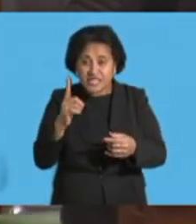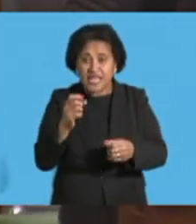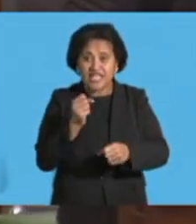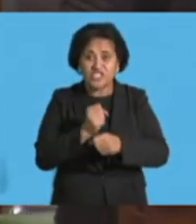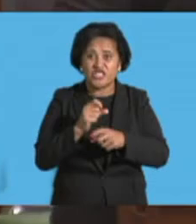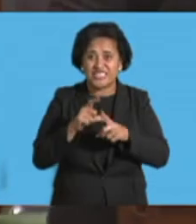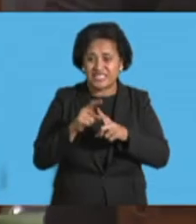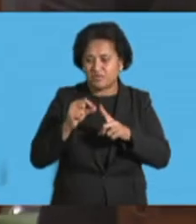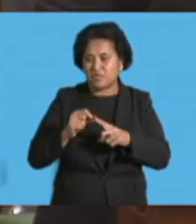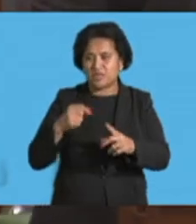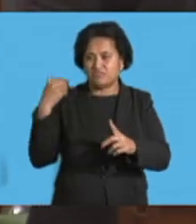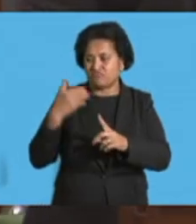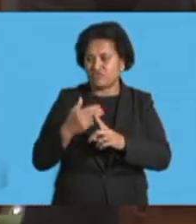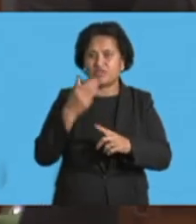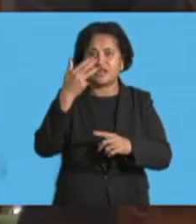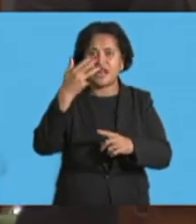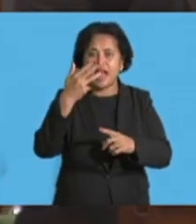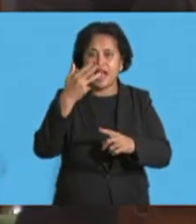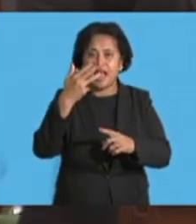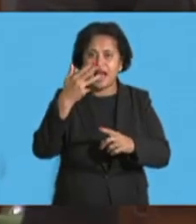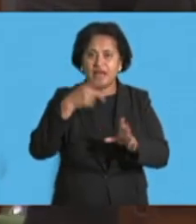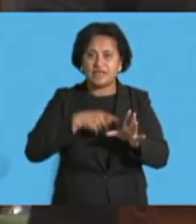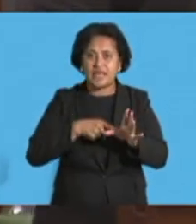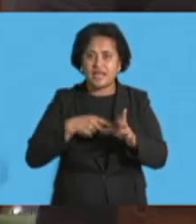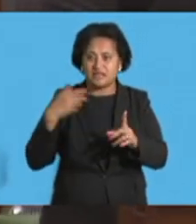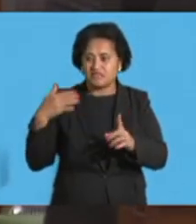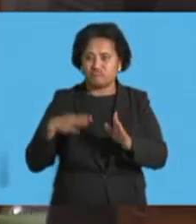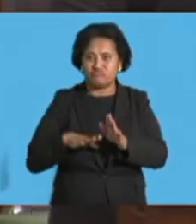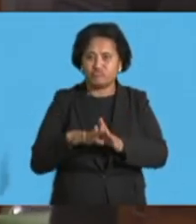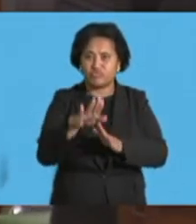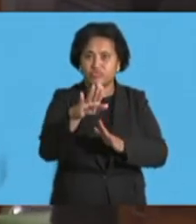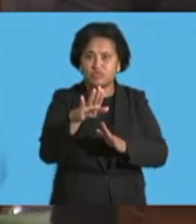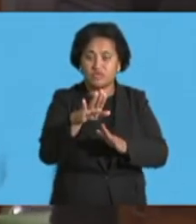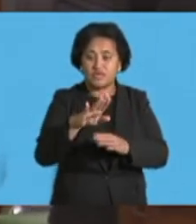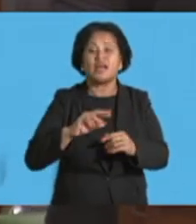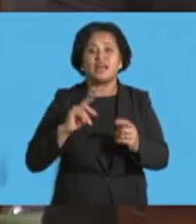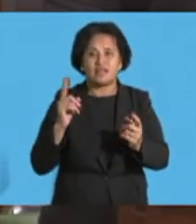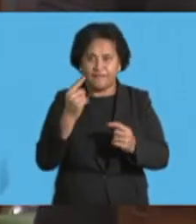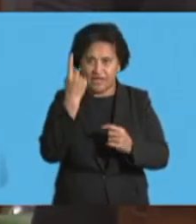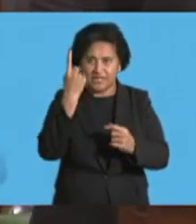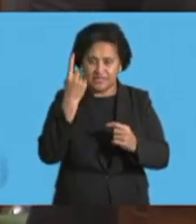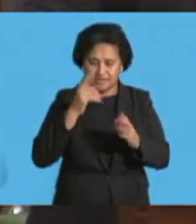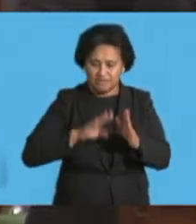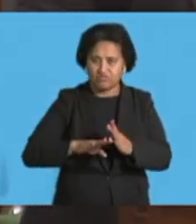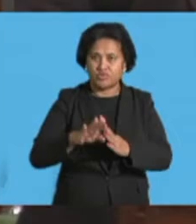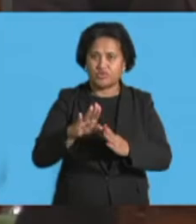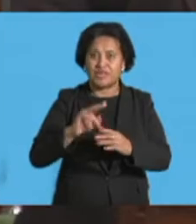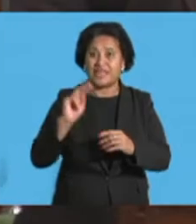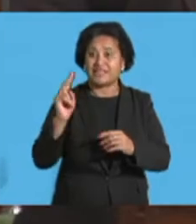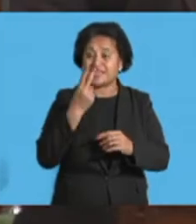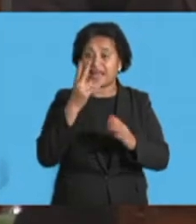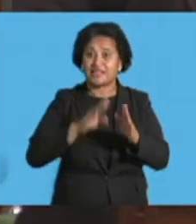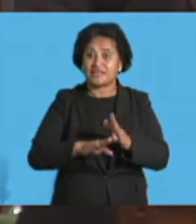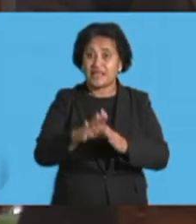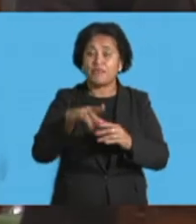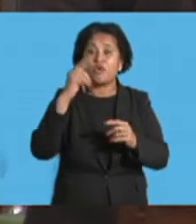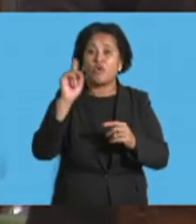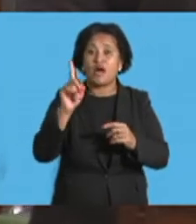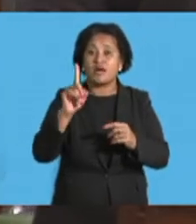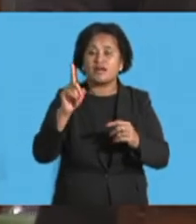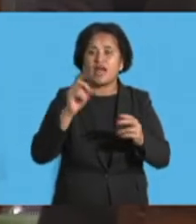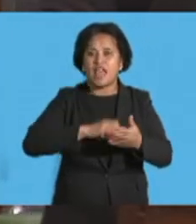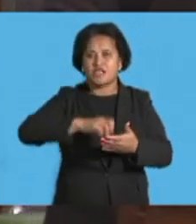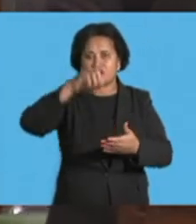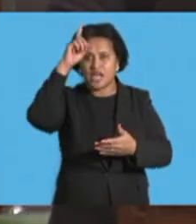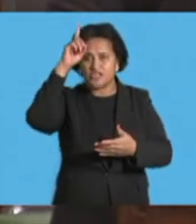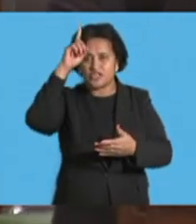last 9 years is the first step in this direction. The second step is education, and this is the first Fijian government that has been